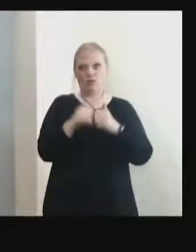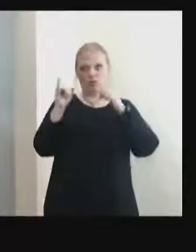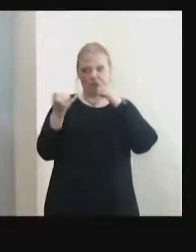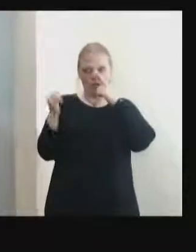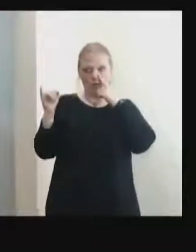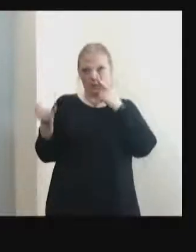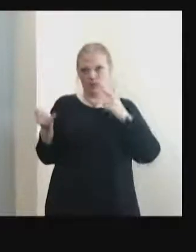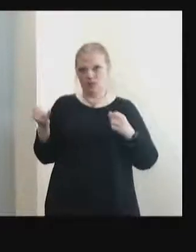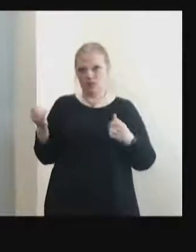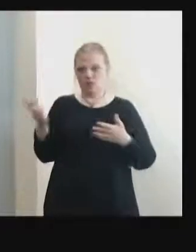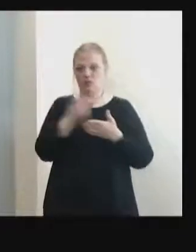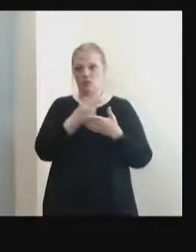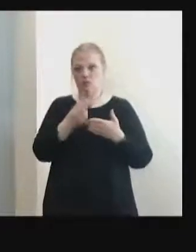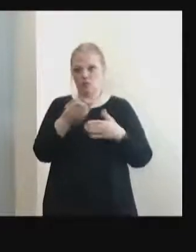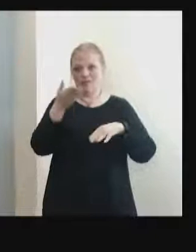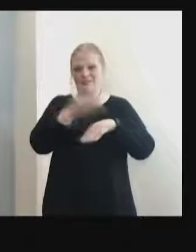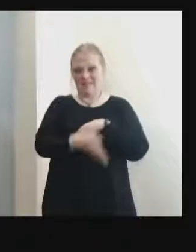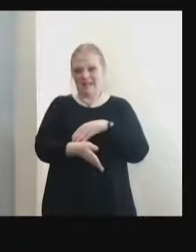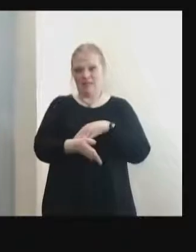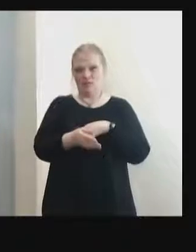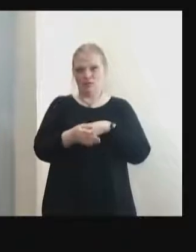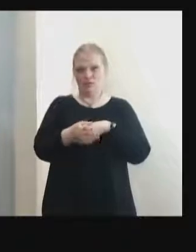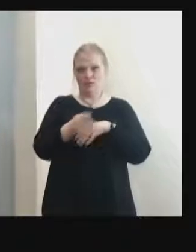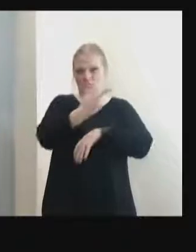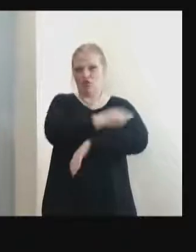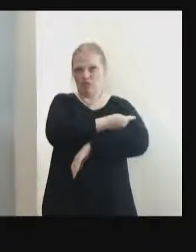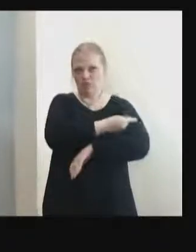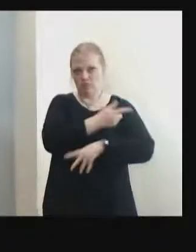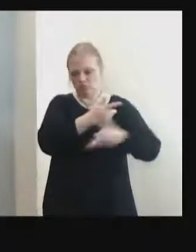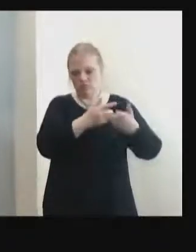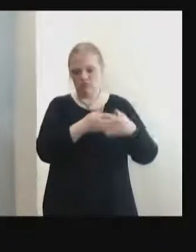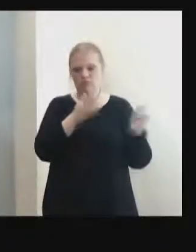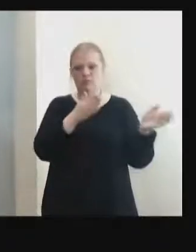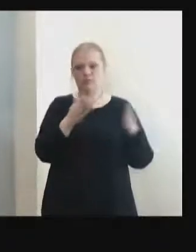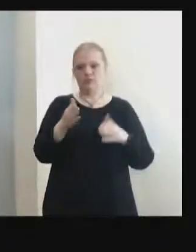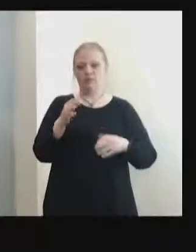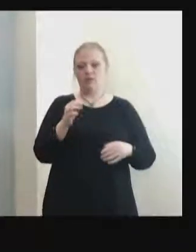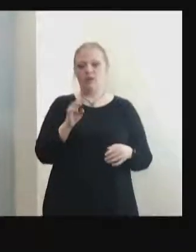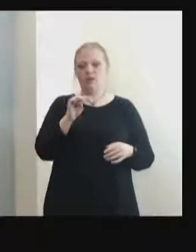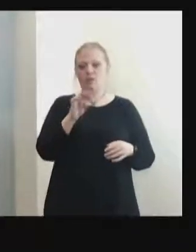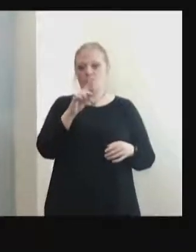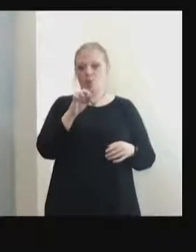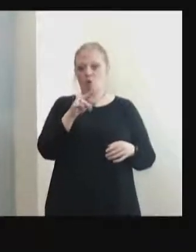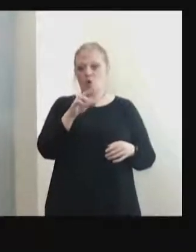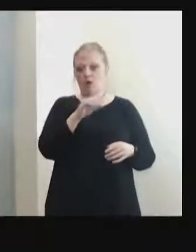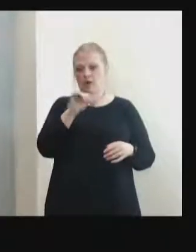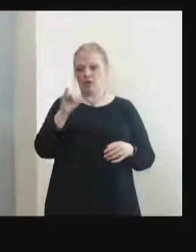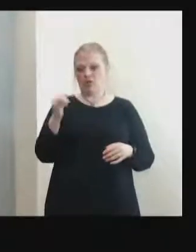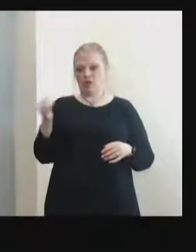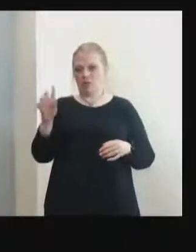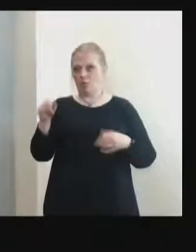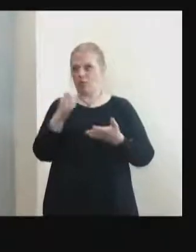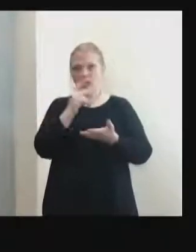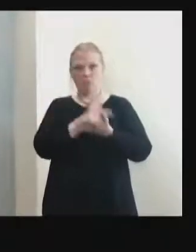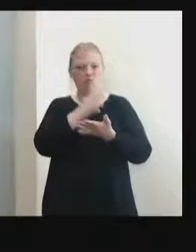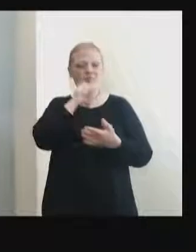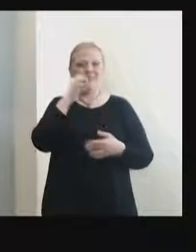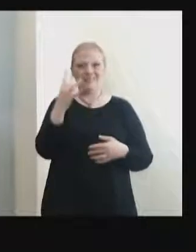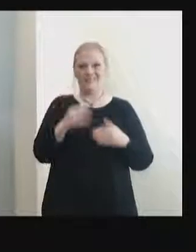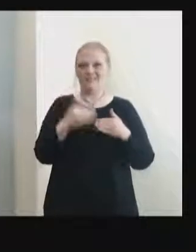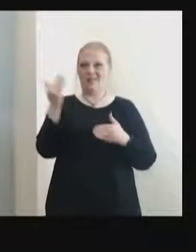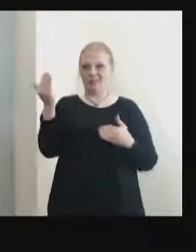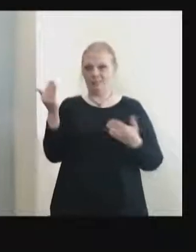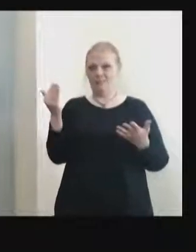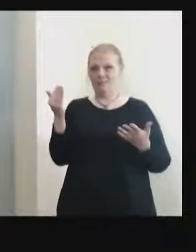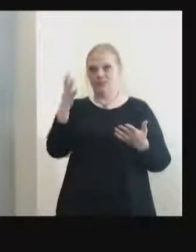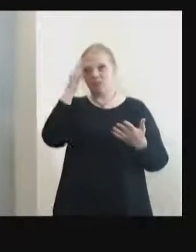Johnson, it's 2 weeks after that first dose. However, Moderna and Johnson & Johnson are only approved for people who are 18 and up. So